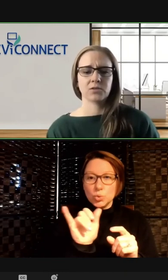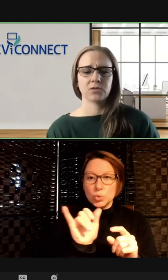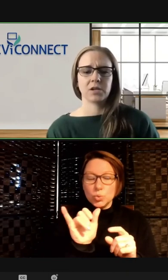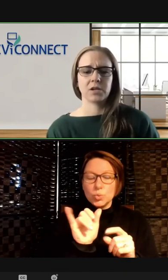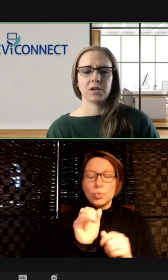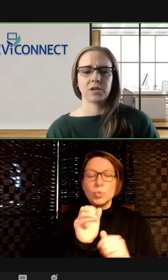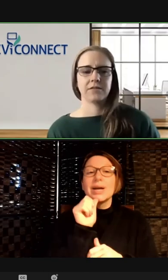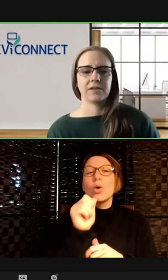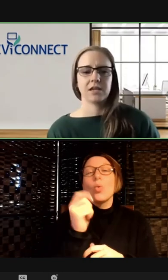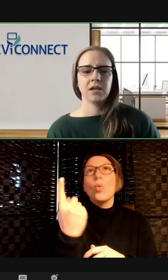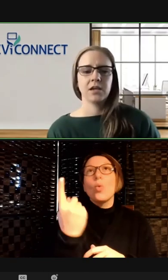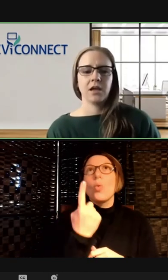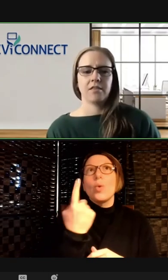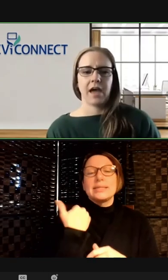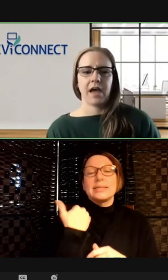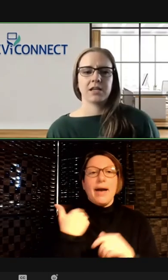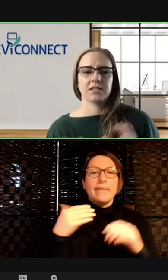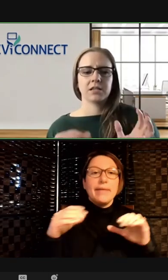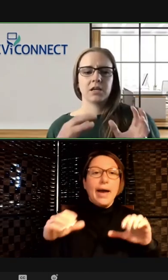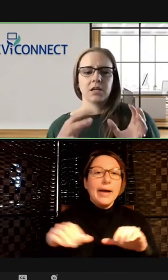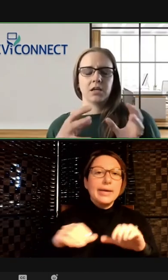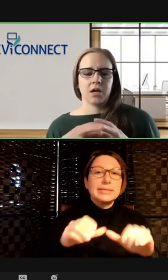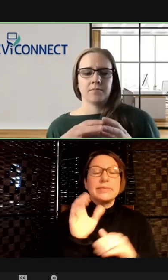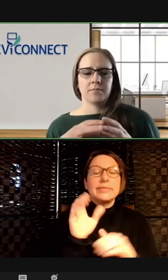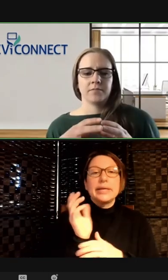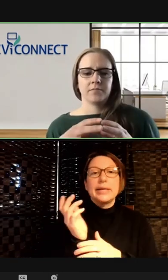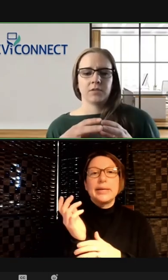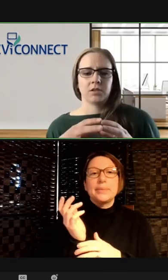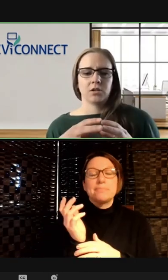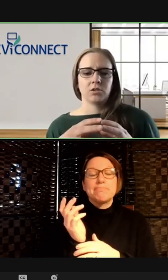is there always going to be an activity that